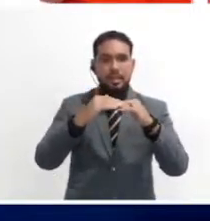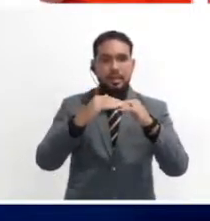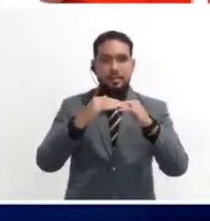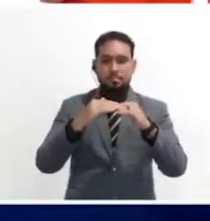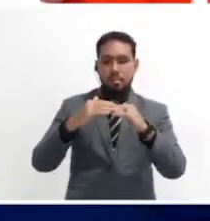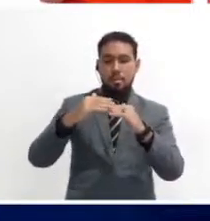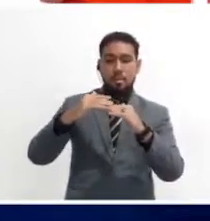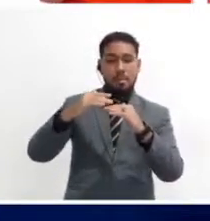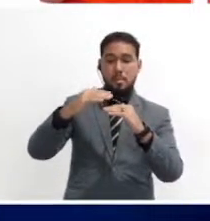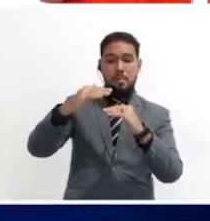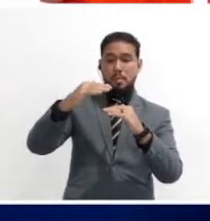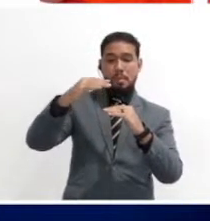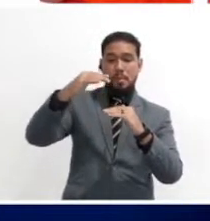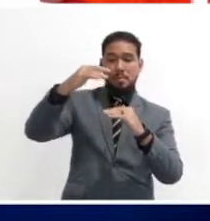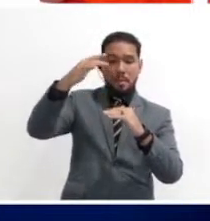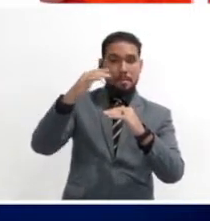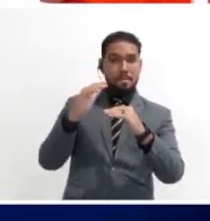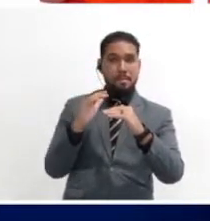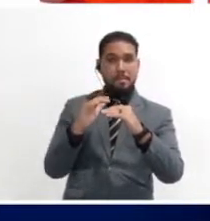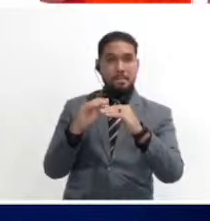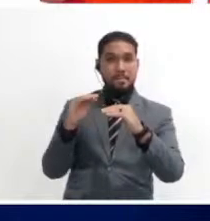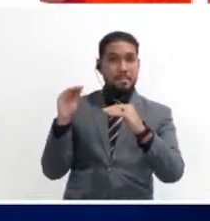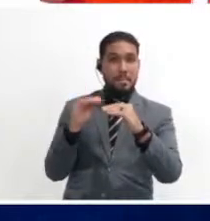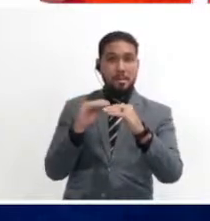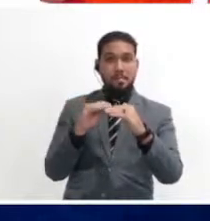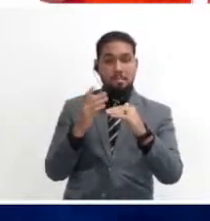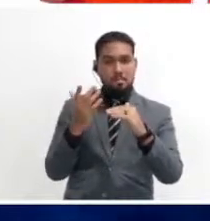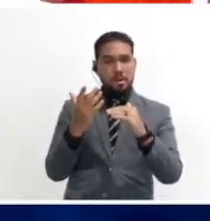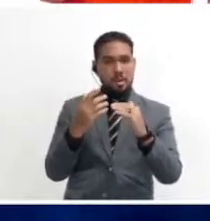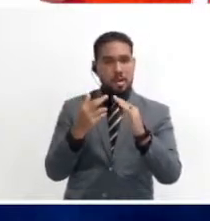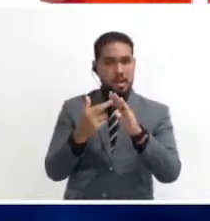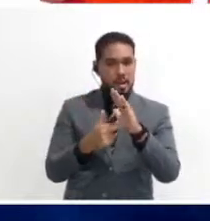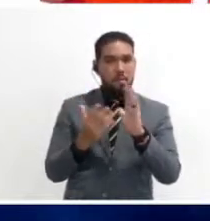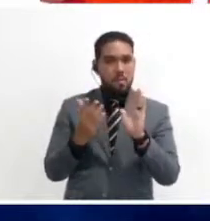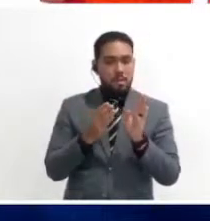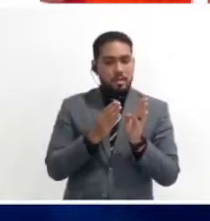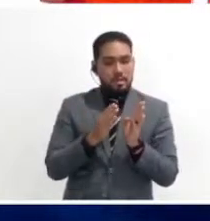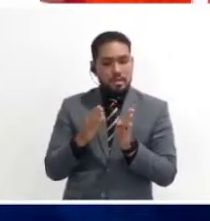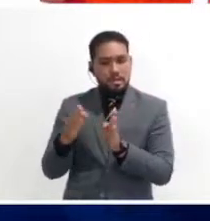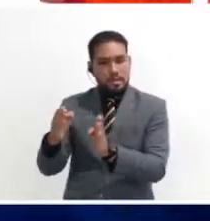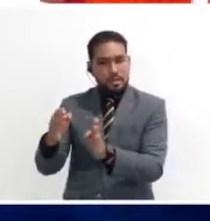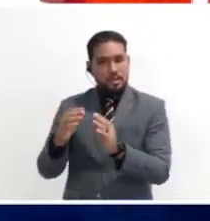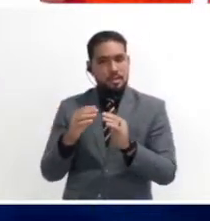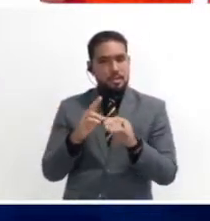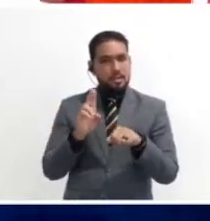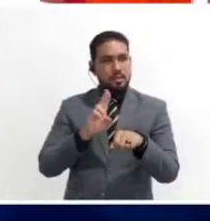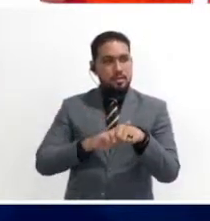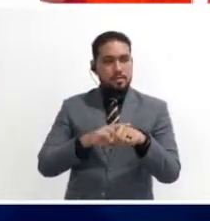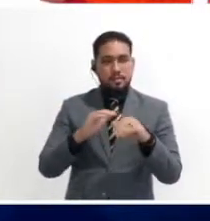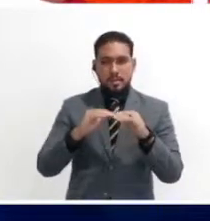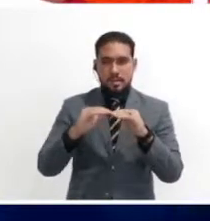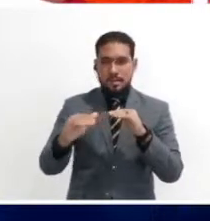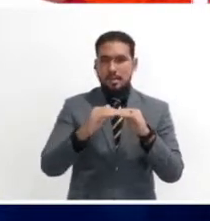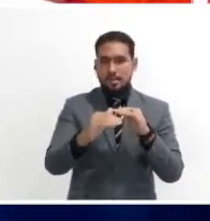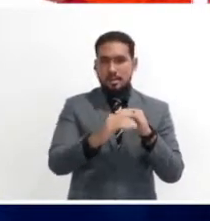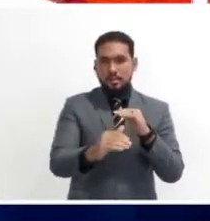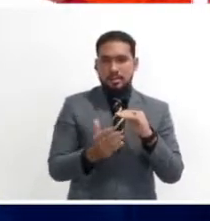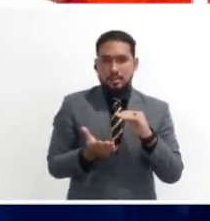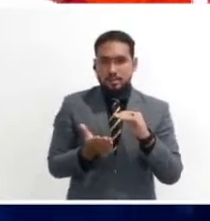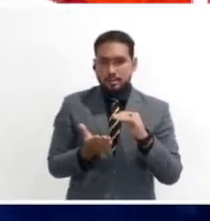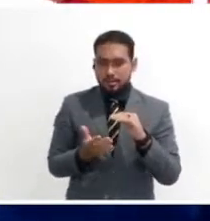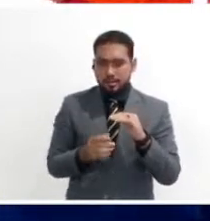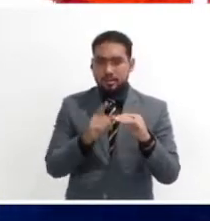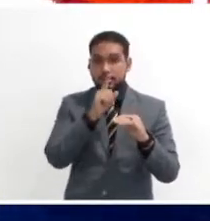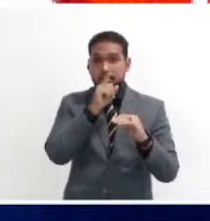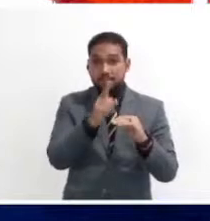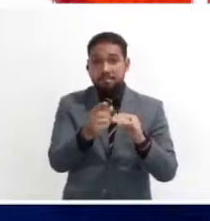photoresist and pattern it to make a pattern in that mask of where we want the interconnects